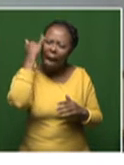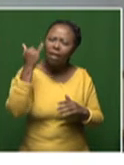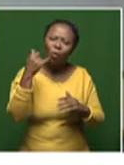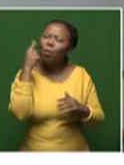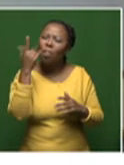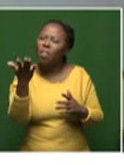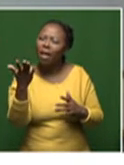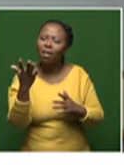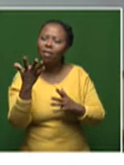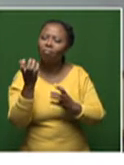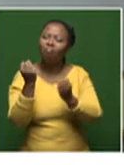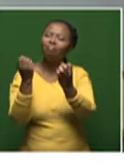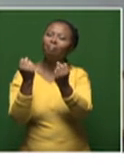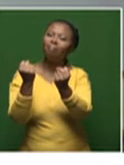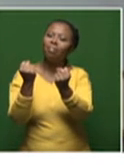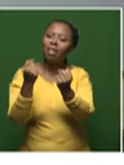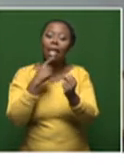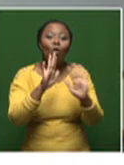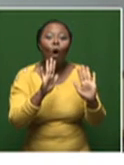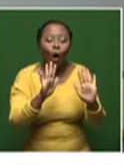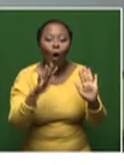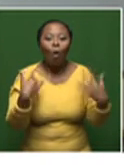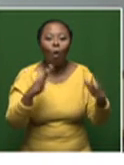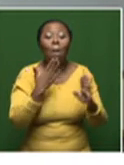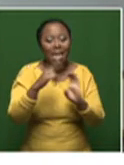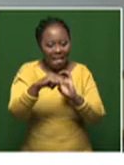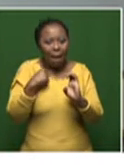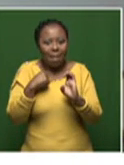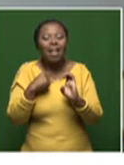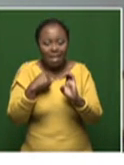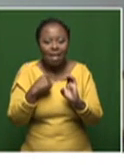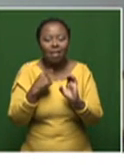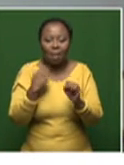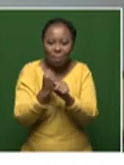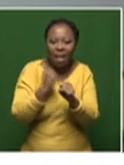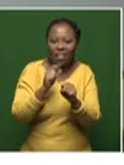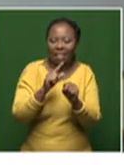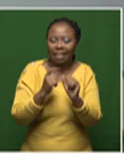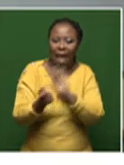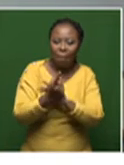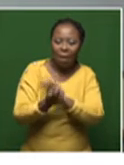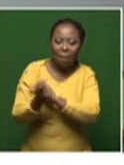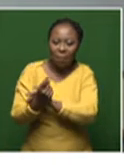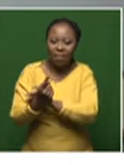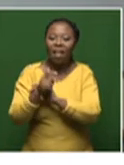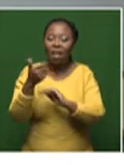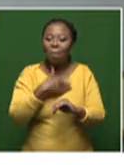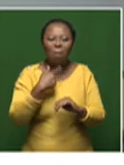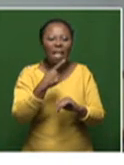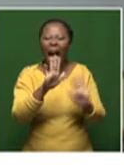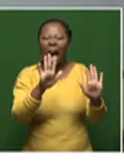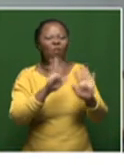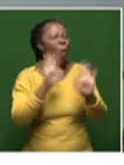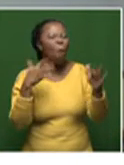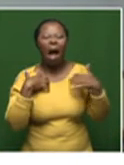me, oh God, just email me immediately and let's make this happen. And then my mom said, don't worry, I'll